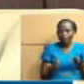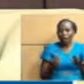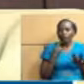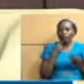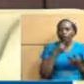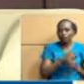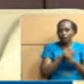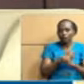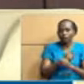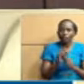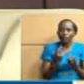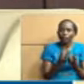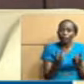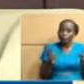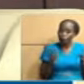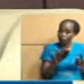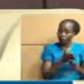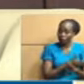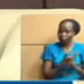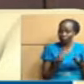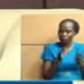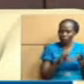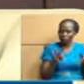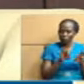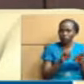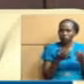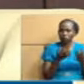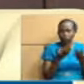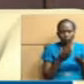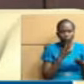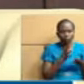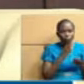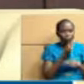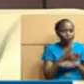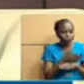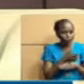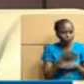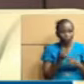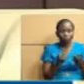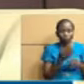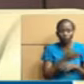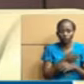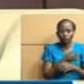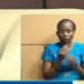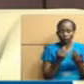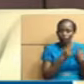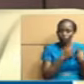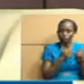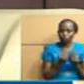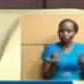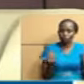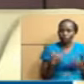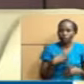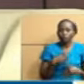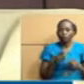in Uganda. The first panel, we had the keynote presentation from the Minister in charge of Children and Youth at the Ministry of Gender, Labour and